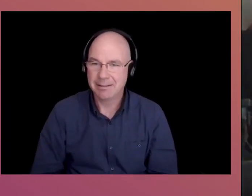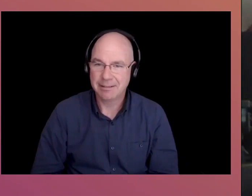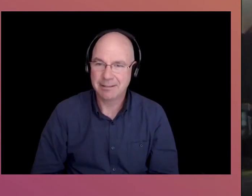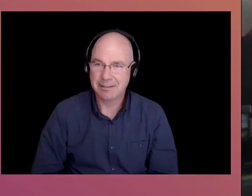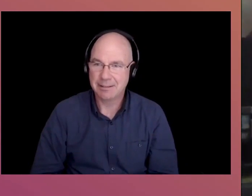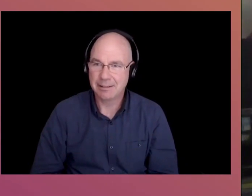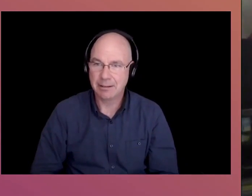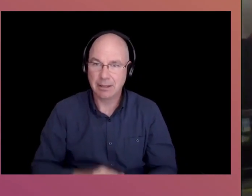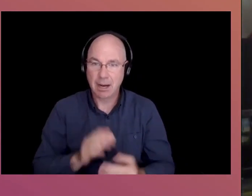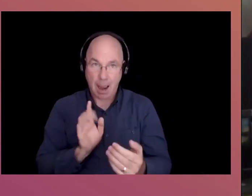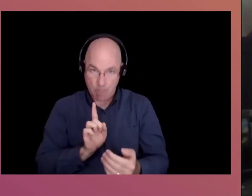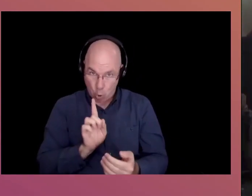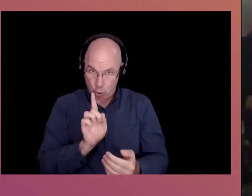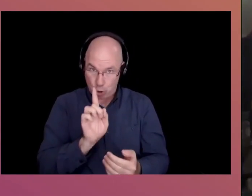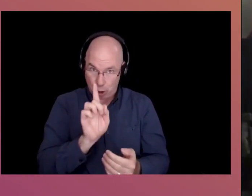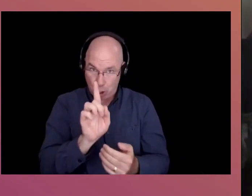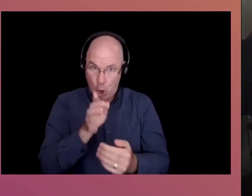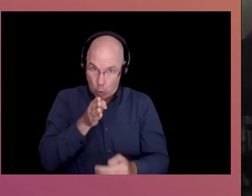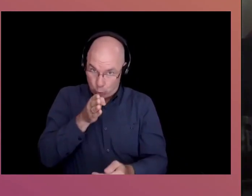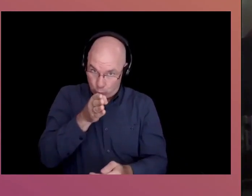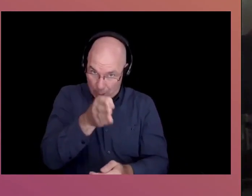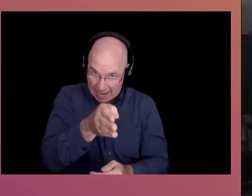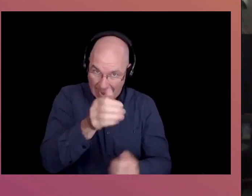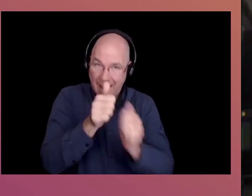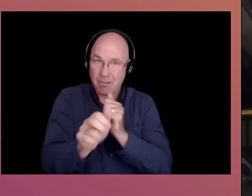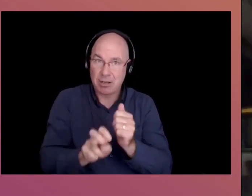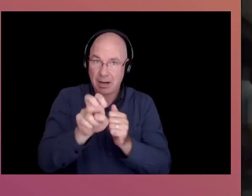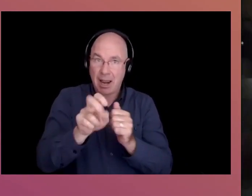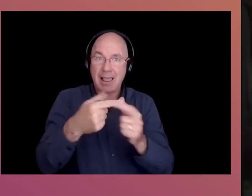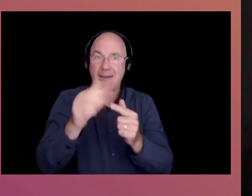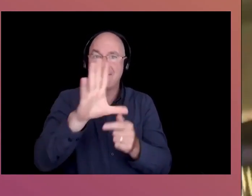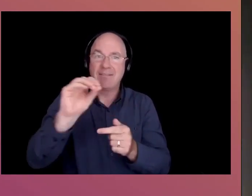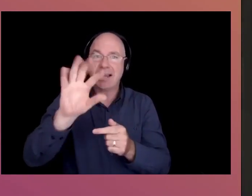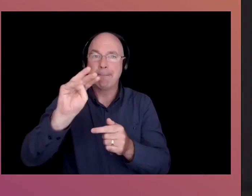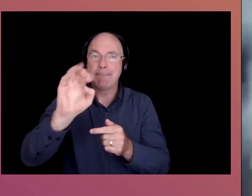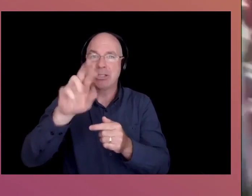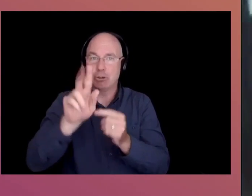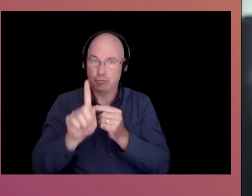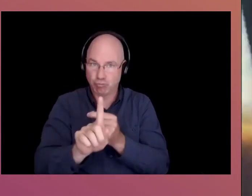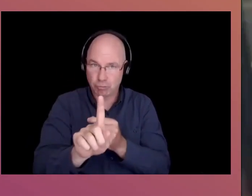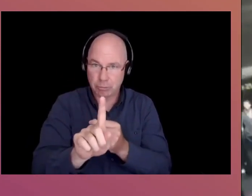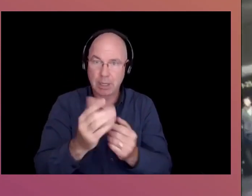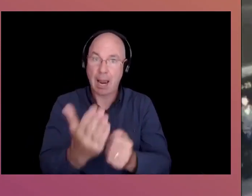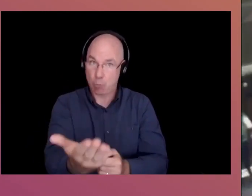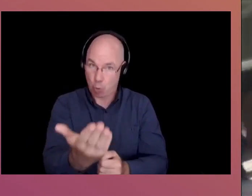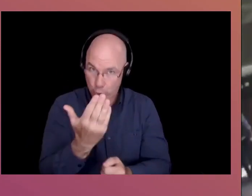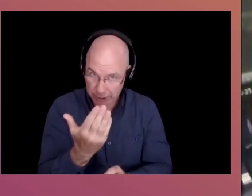Approaching. Go straight. After escalator. Proceed 50 meters. Approaching.